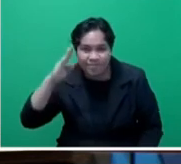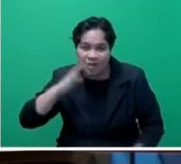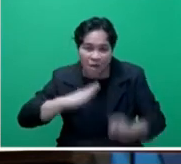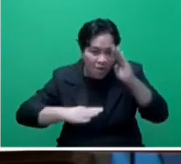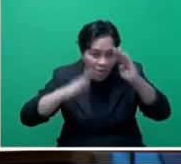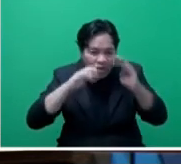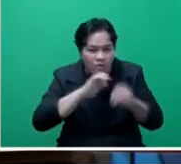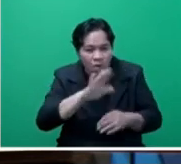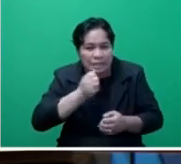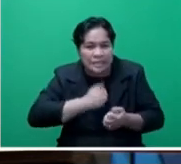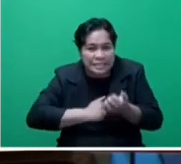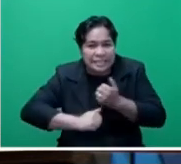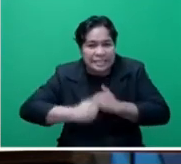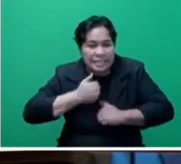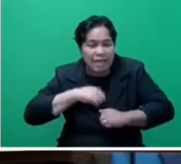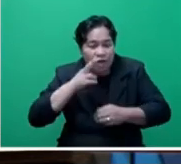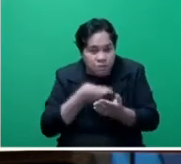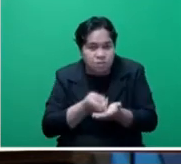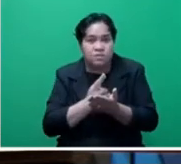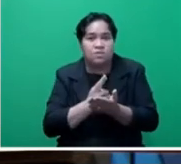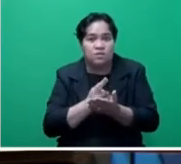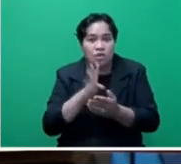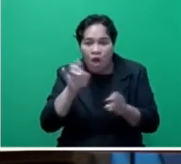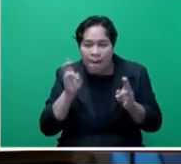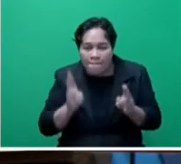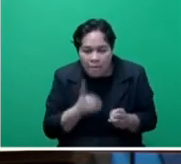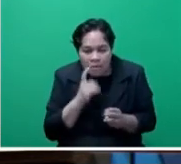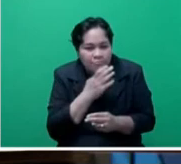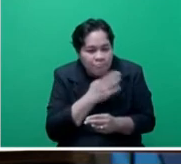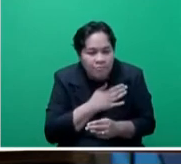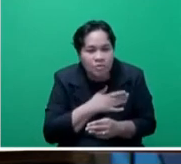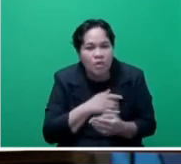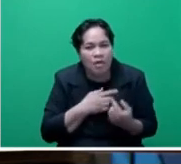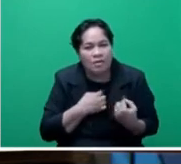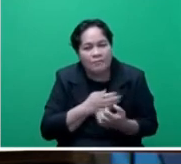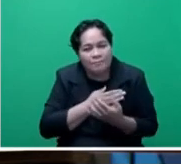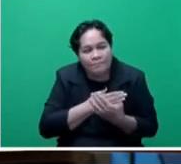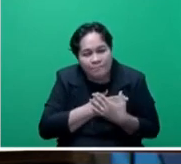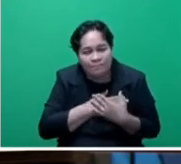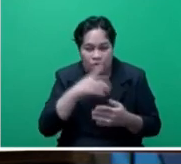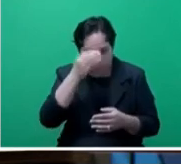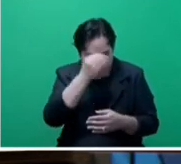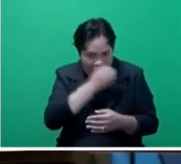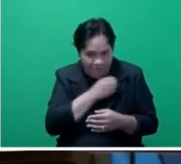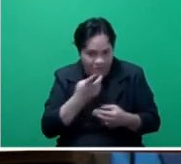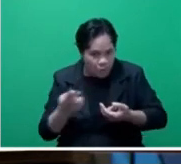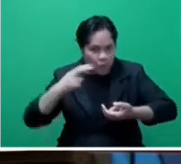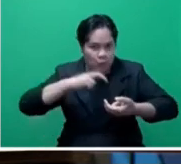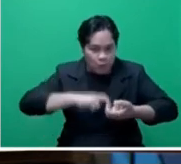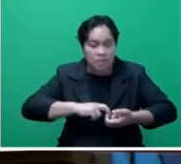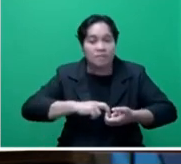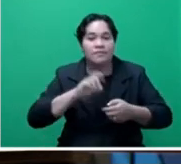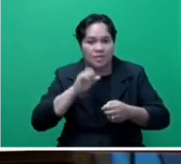your perseverance, for your resilience, your humanity, your sense of compassion, and your belief in unity that